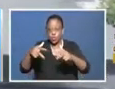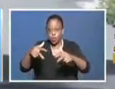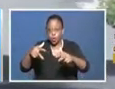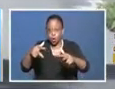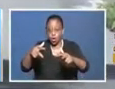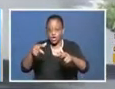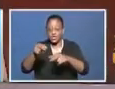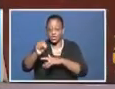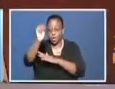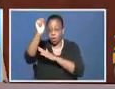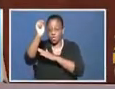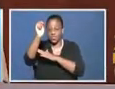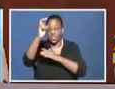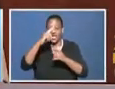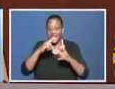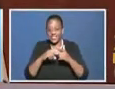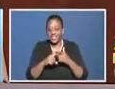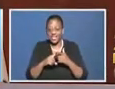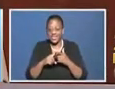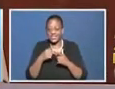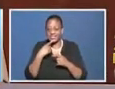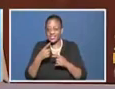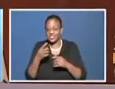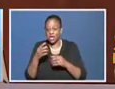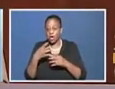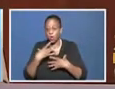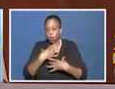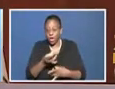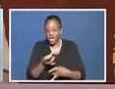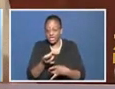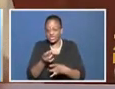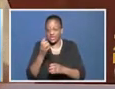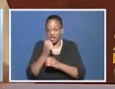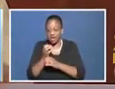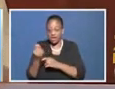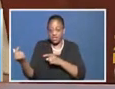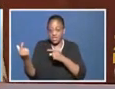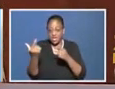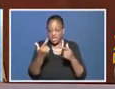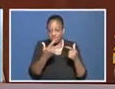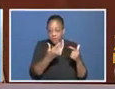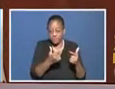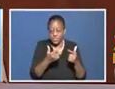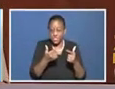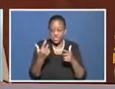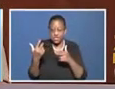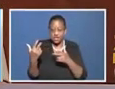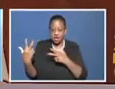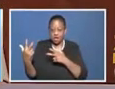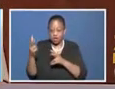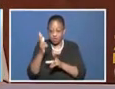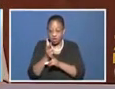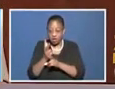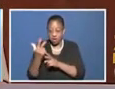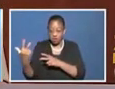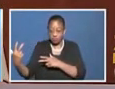by two men. A white small vehicle pulled from a yard just in that area.